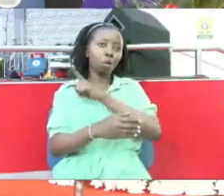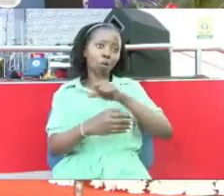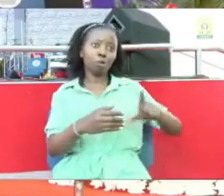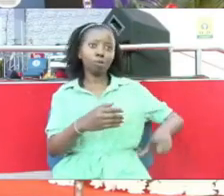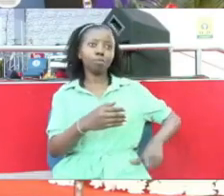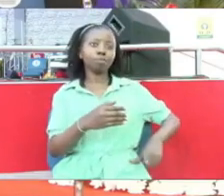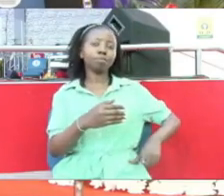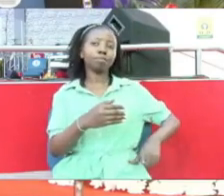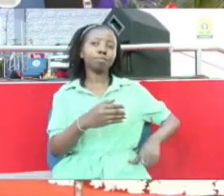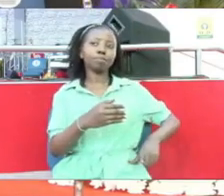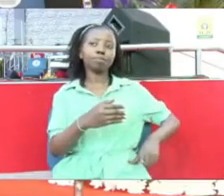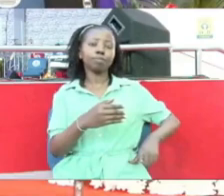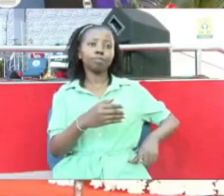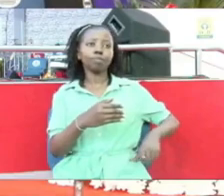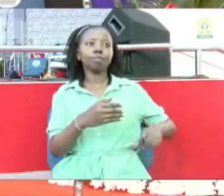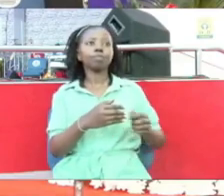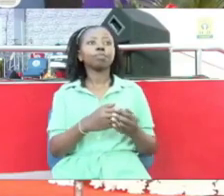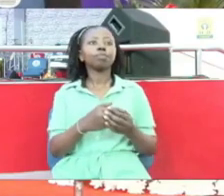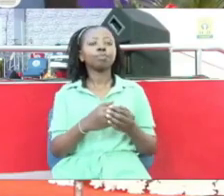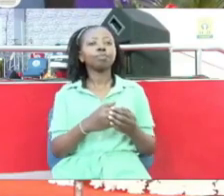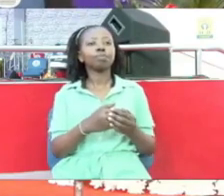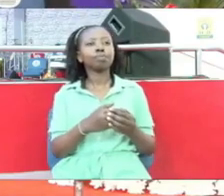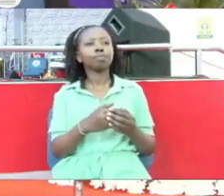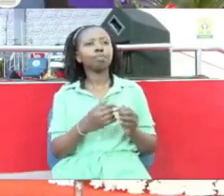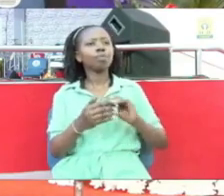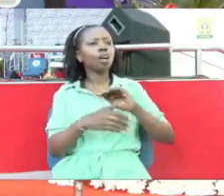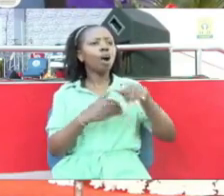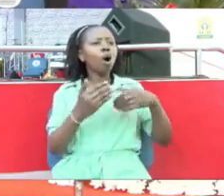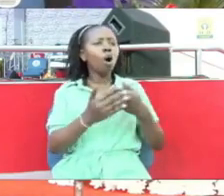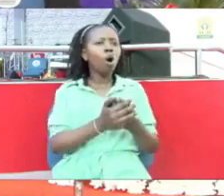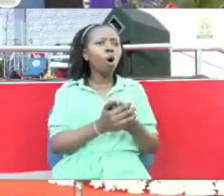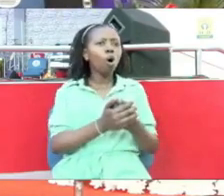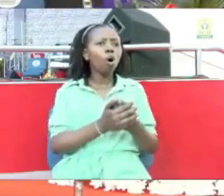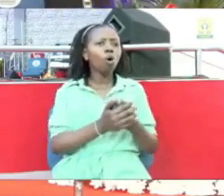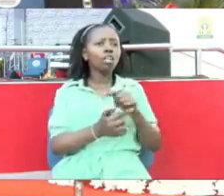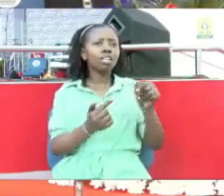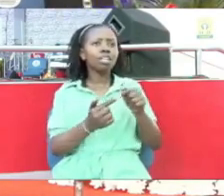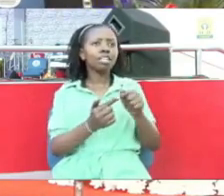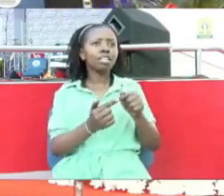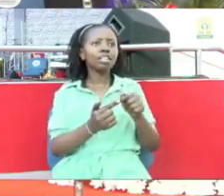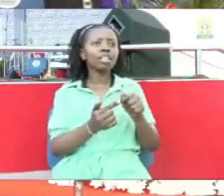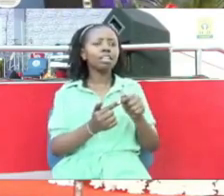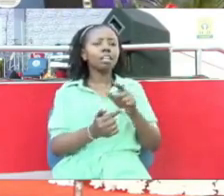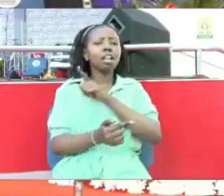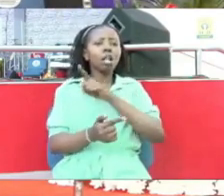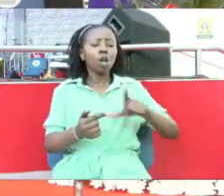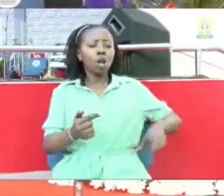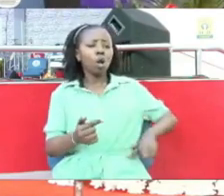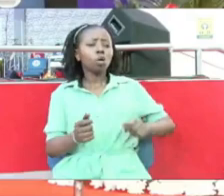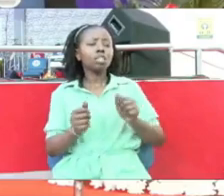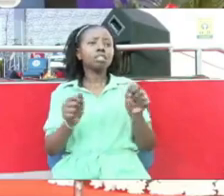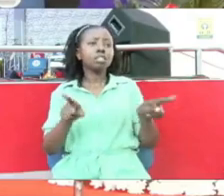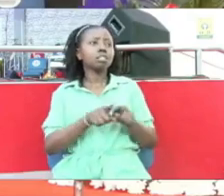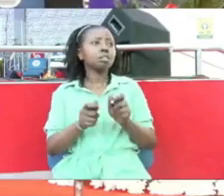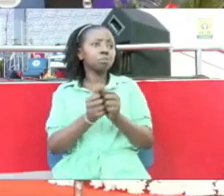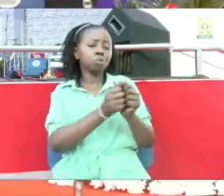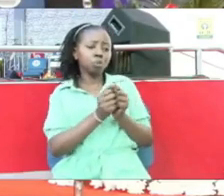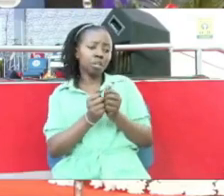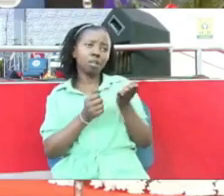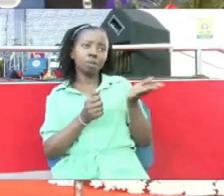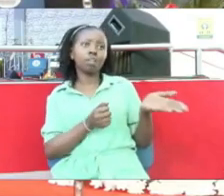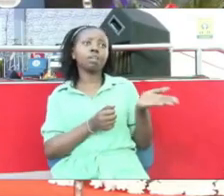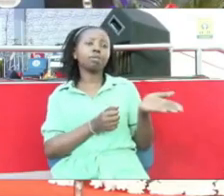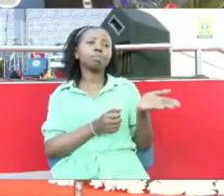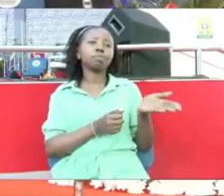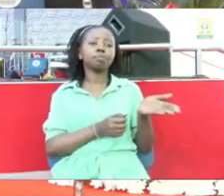akaweza kumokea mkate. All this while the Lord was around their tent. Wakati huo wote Mungu alikuwa